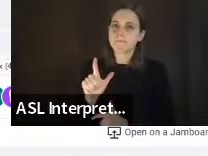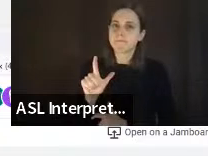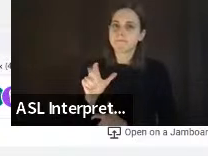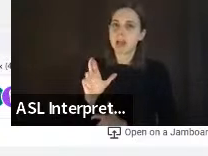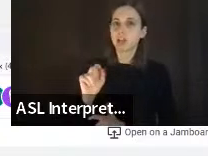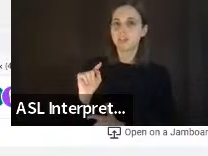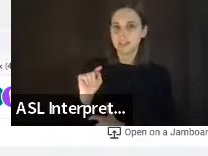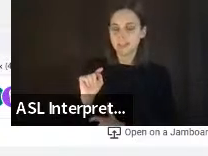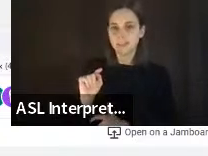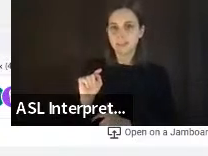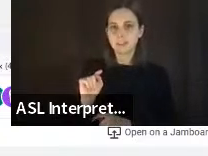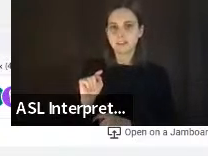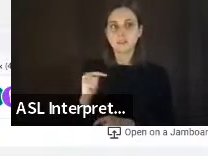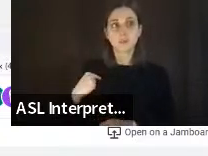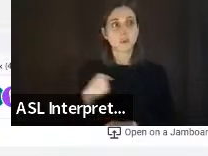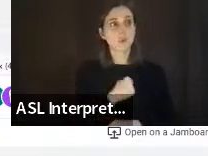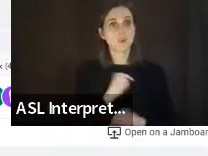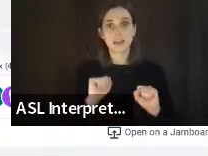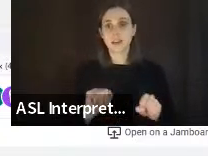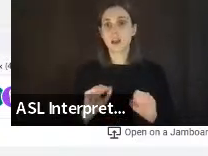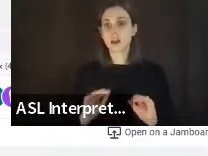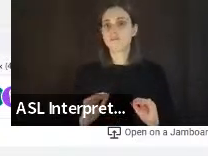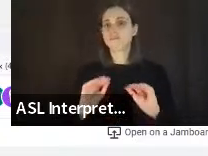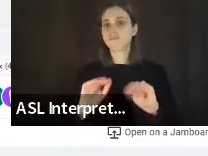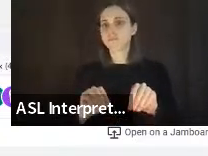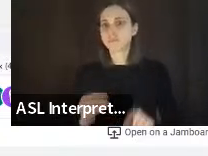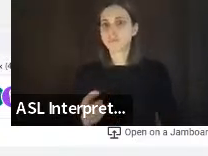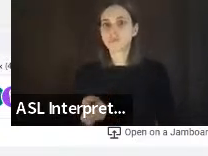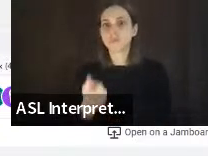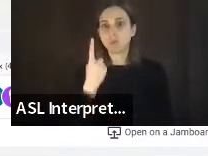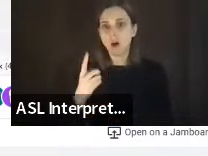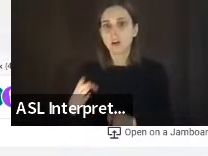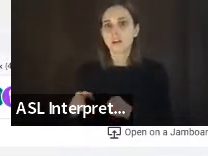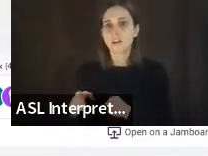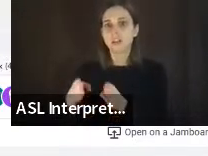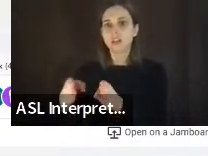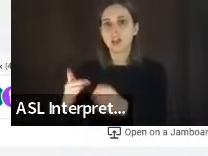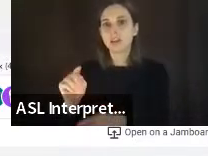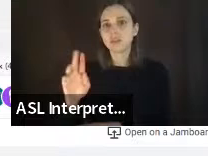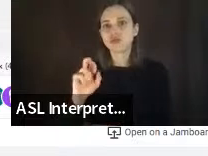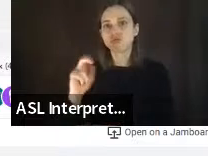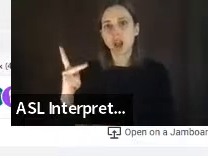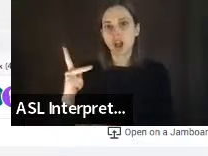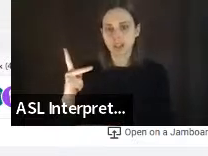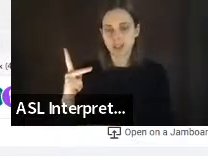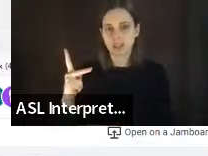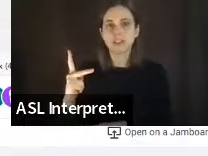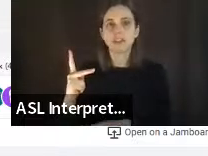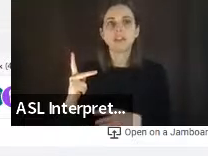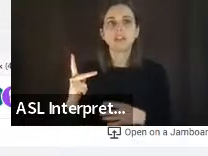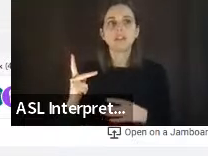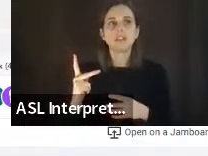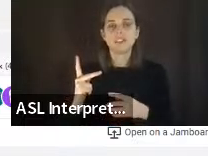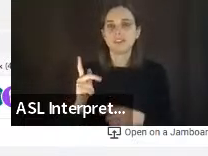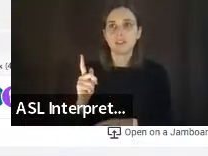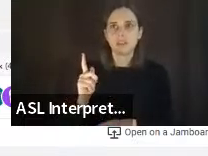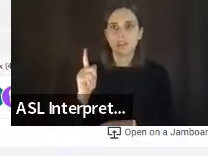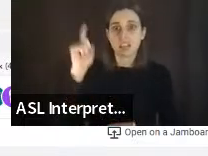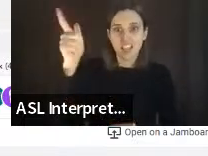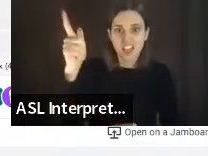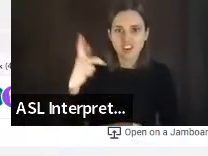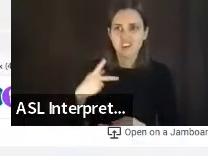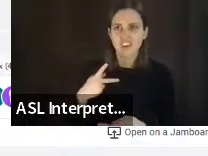once, laying down track now versus trying to reconstruct or laying down track after the fact is